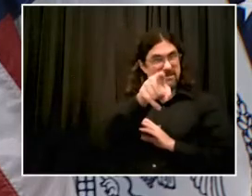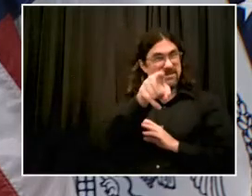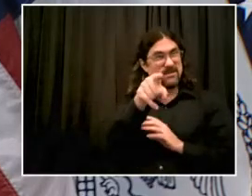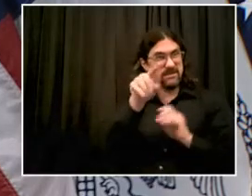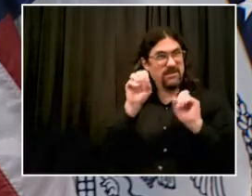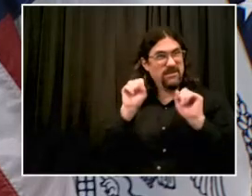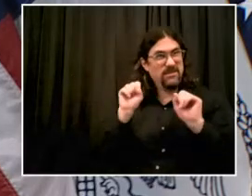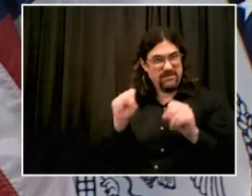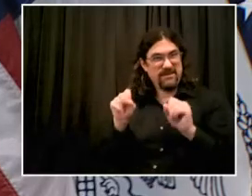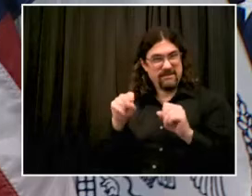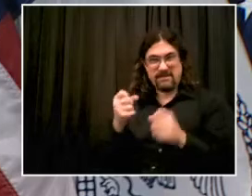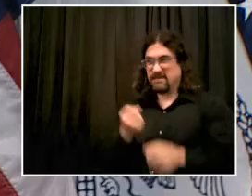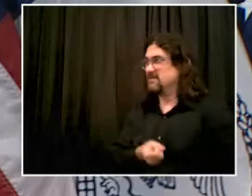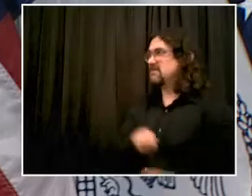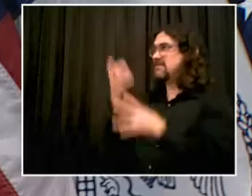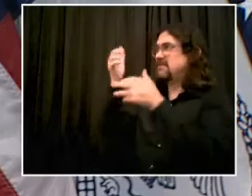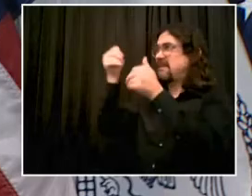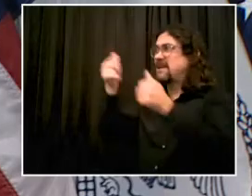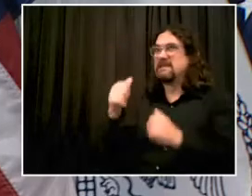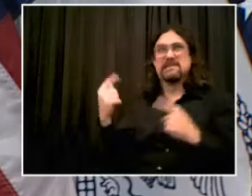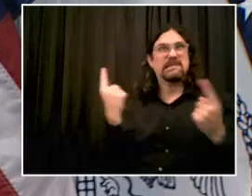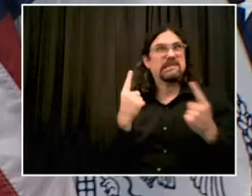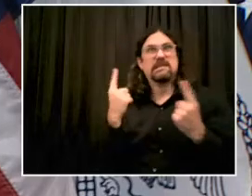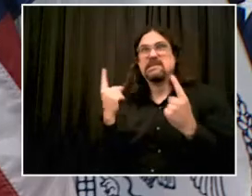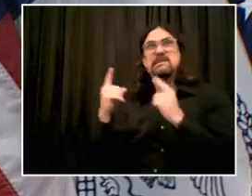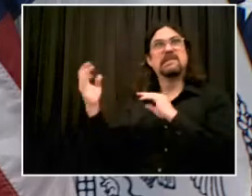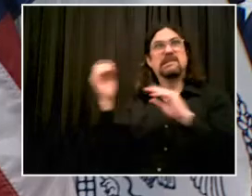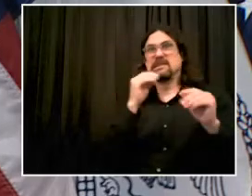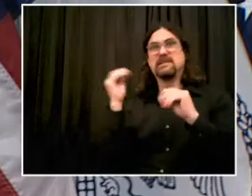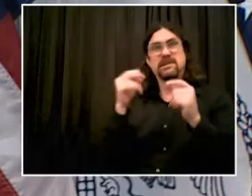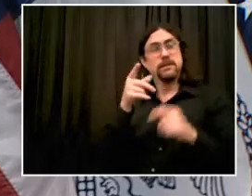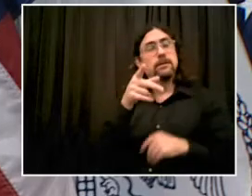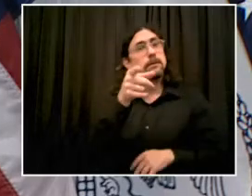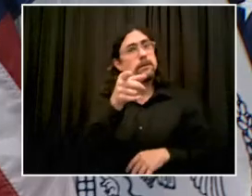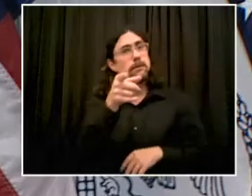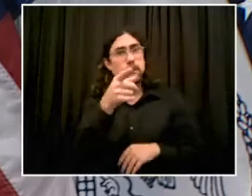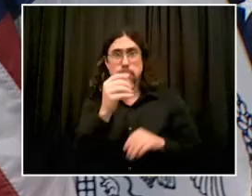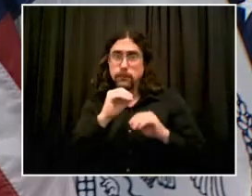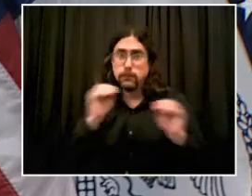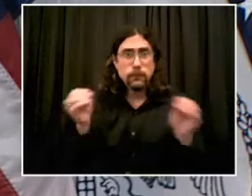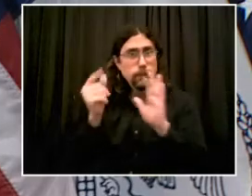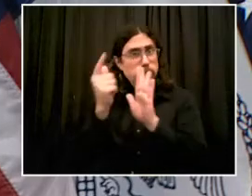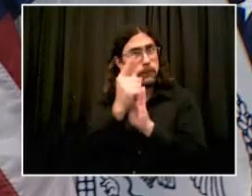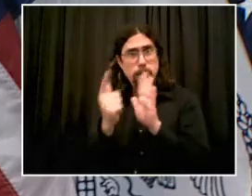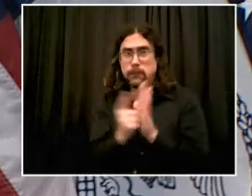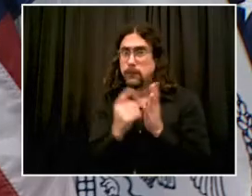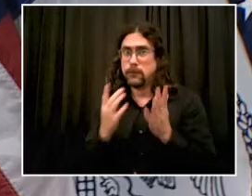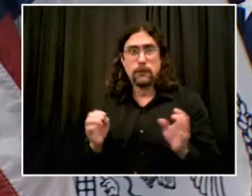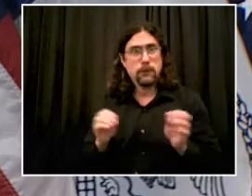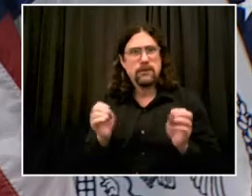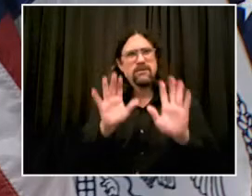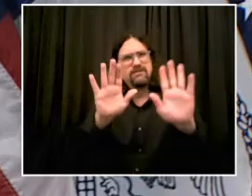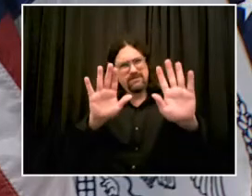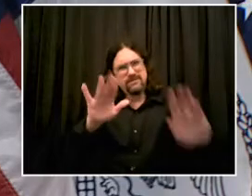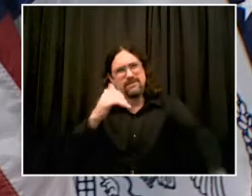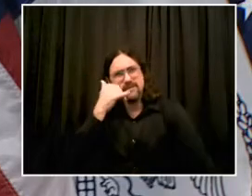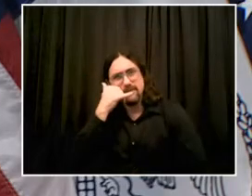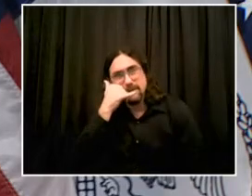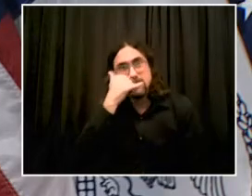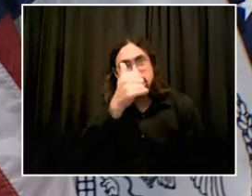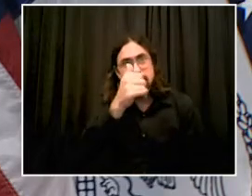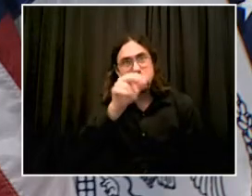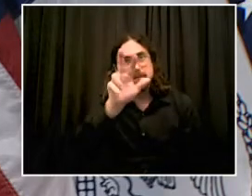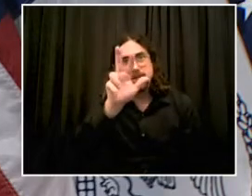Office of Tenant Protection can provide people with a lot of different types of support. If someone needs a free lawyer